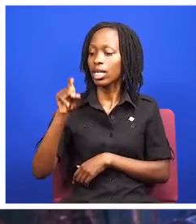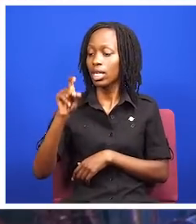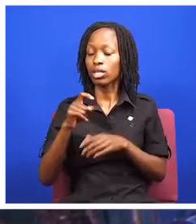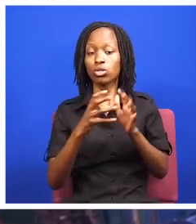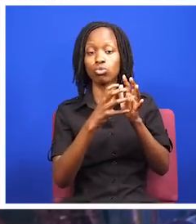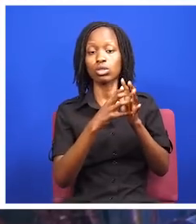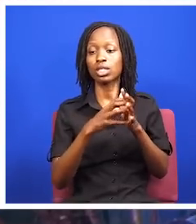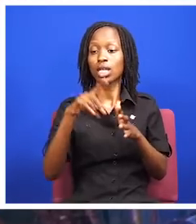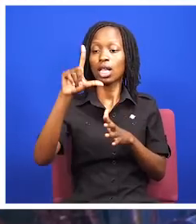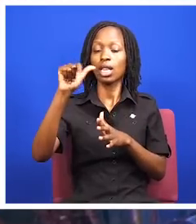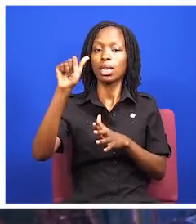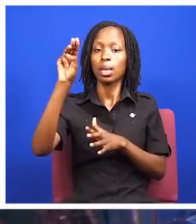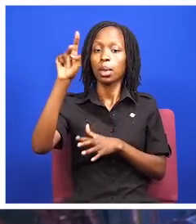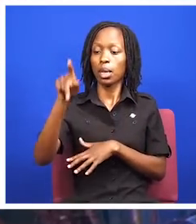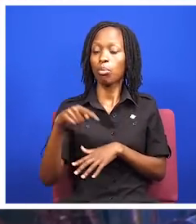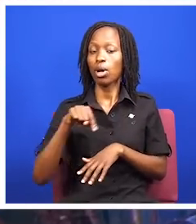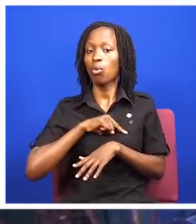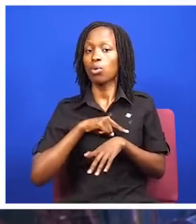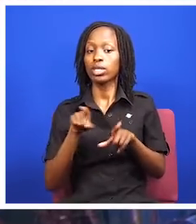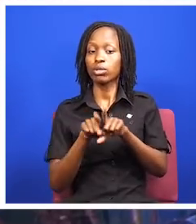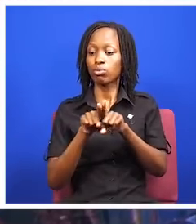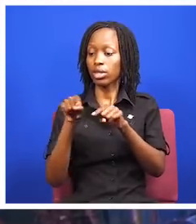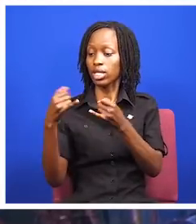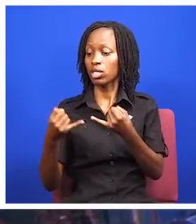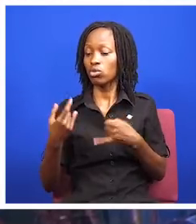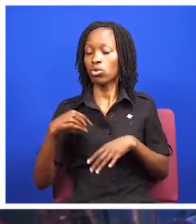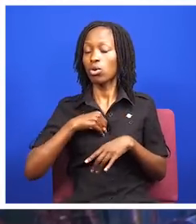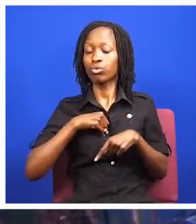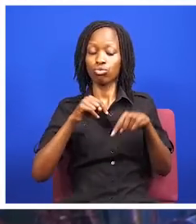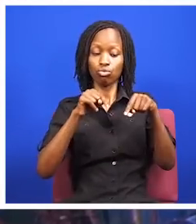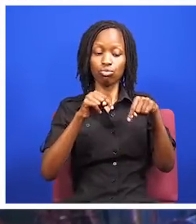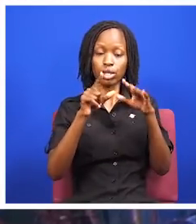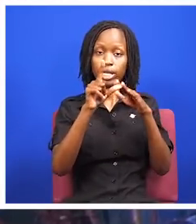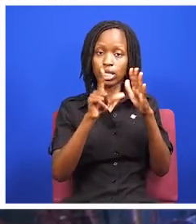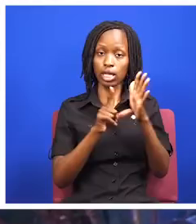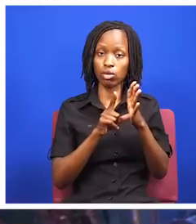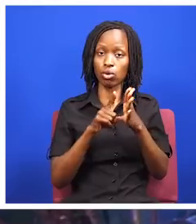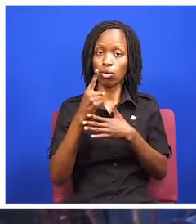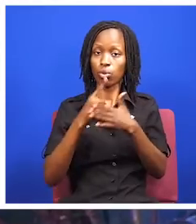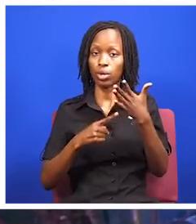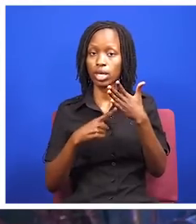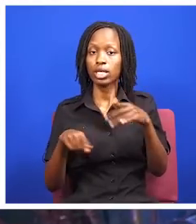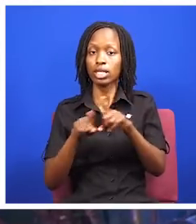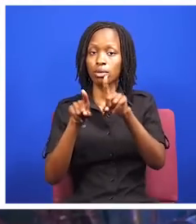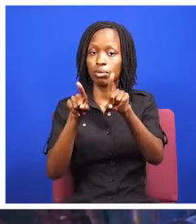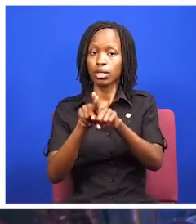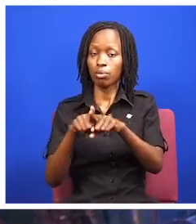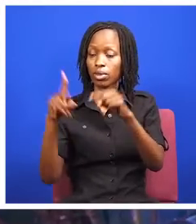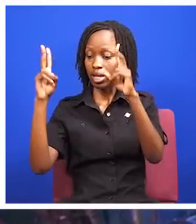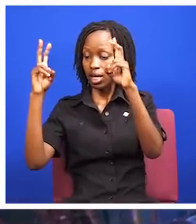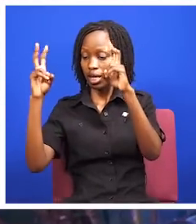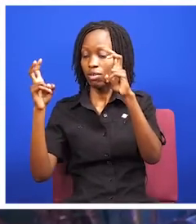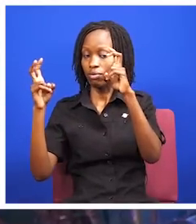to charge our lamps. And therefore, this introduces us to our lesson for today, which is also